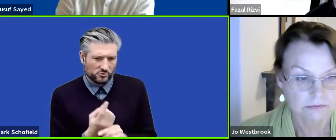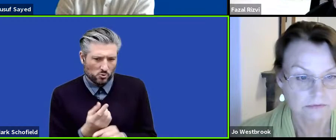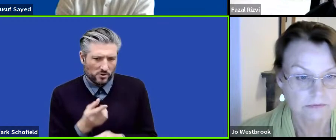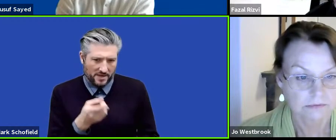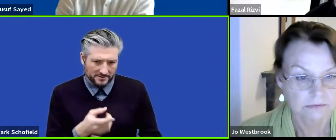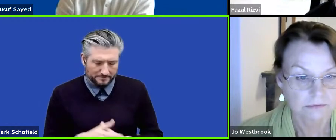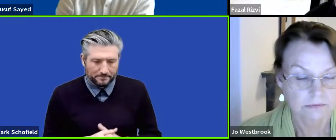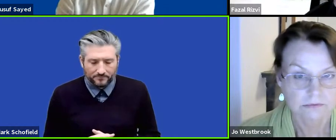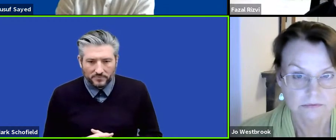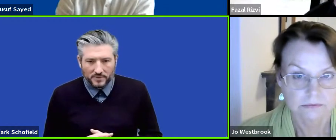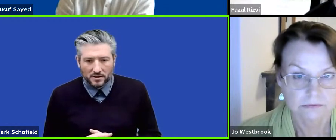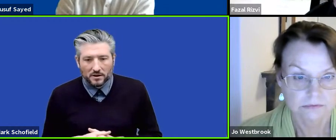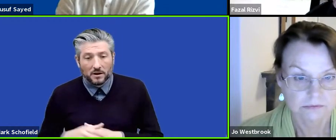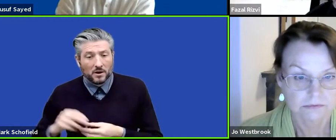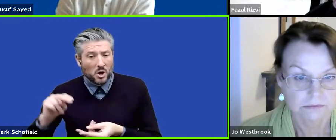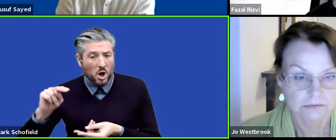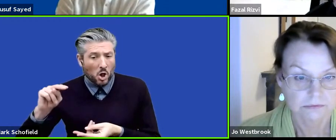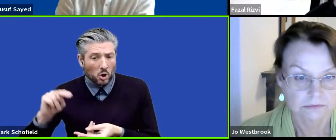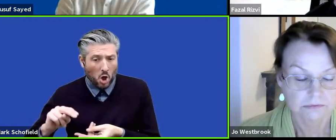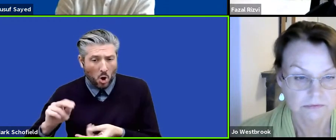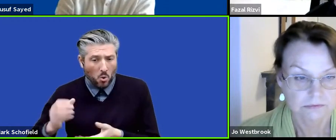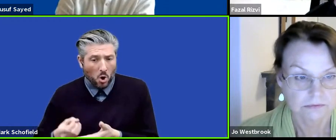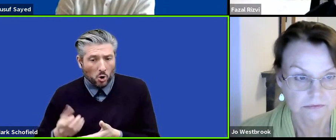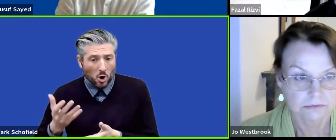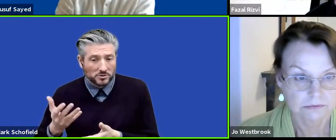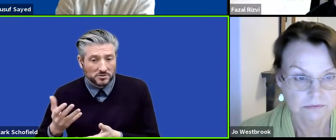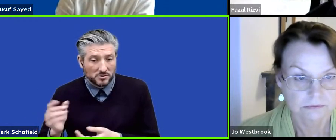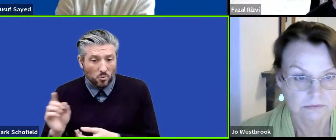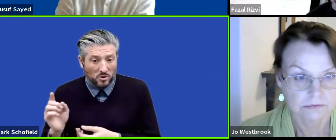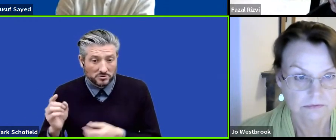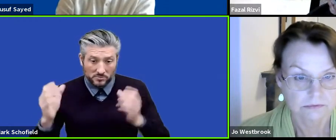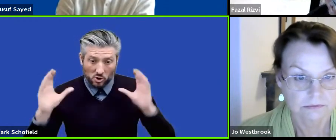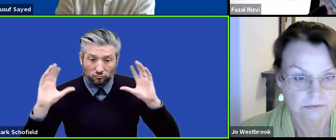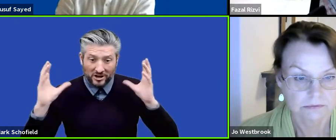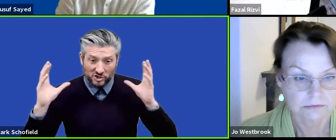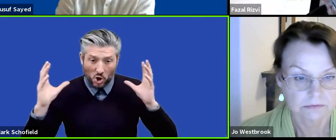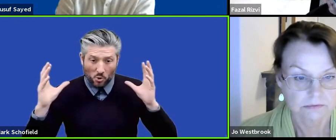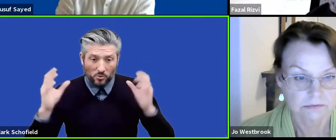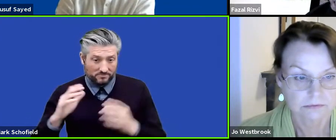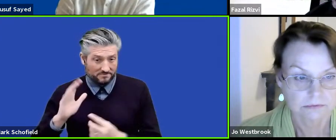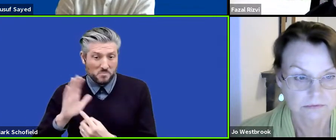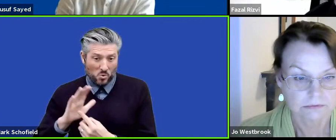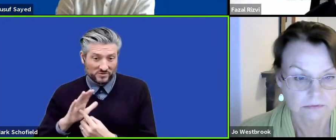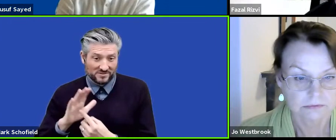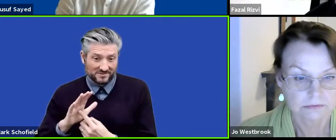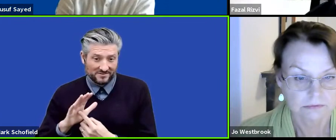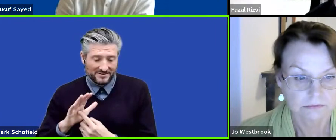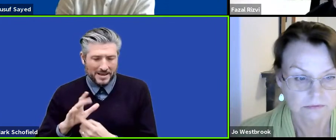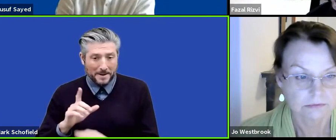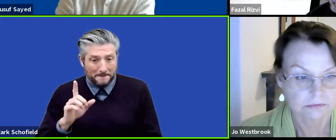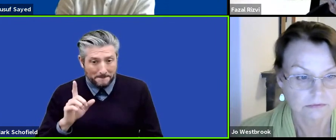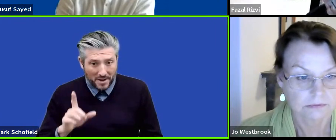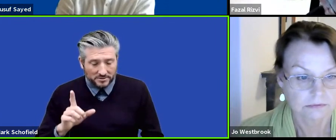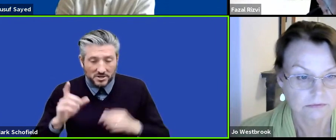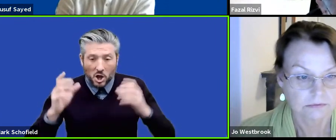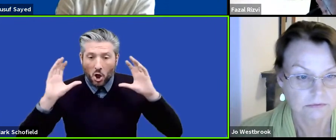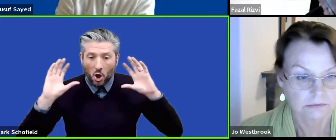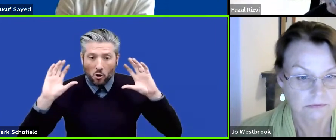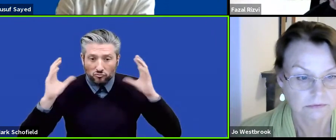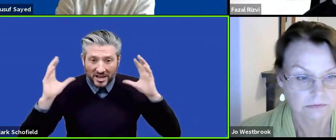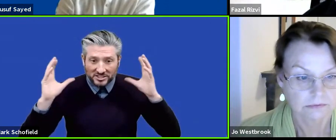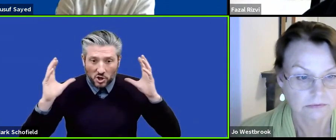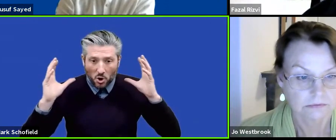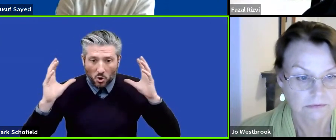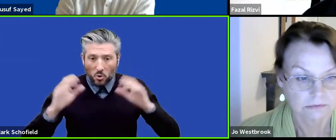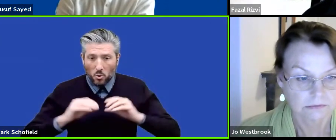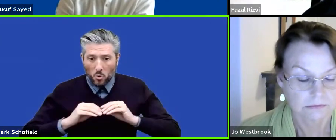of radio are clearly important. But even then, there are questions about their reach to